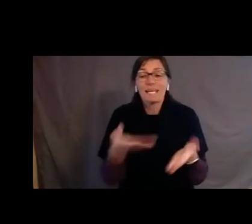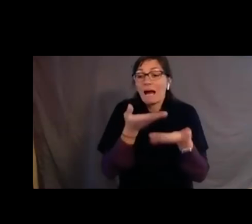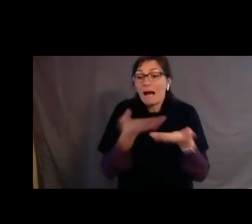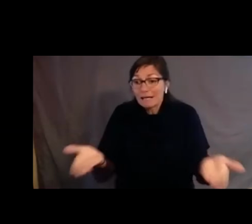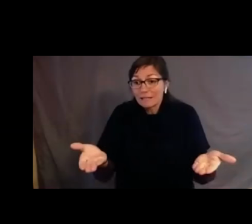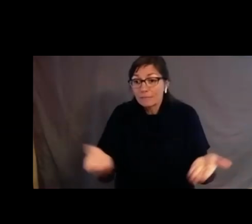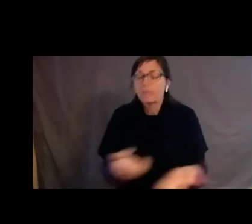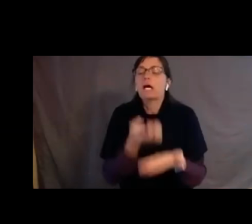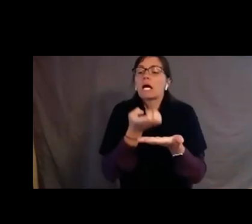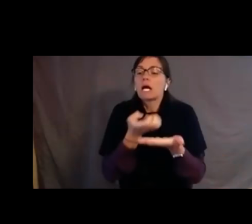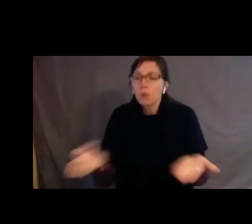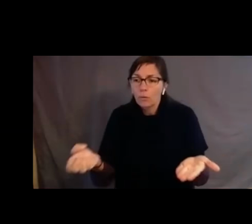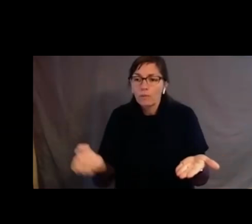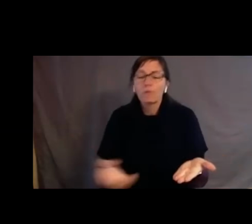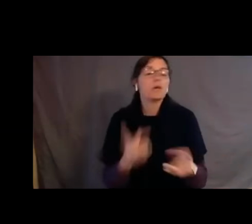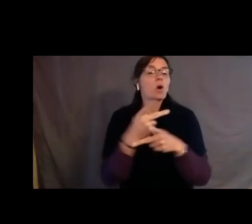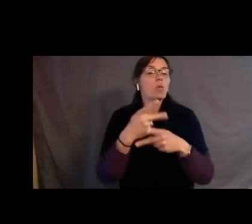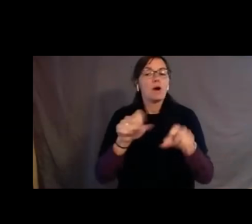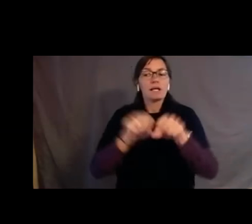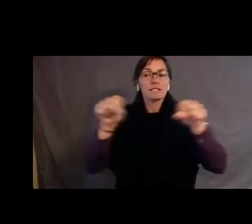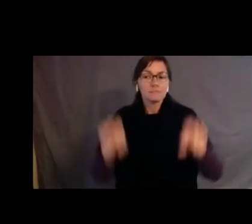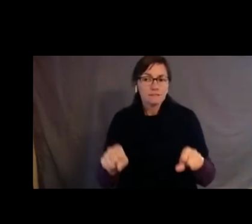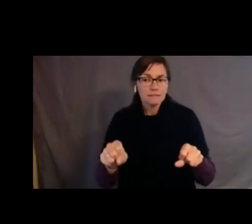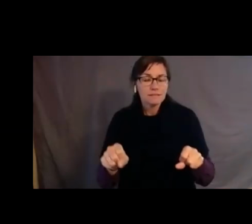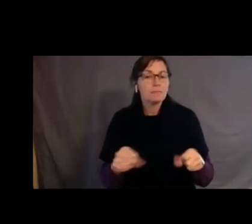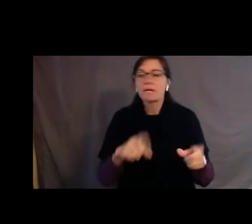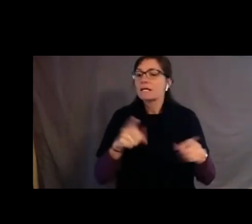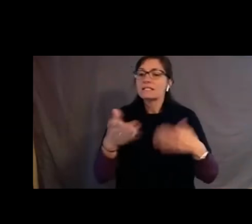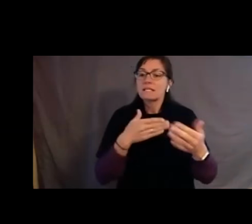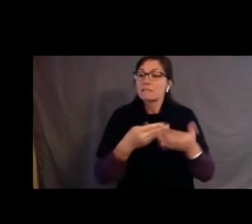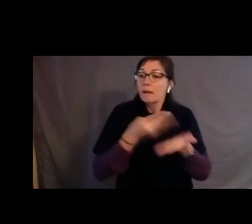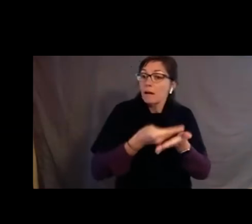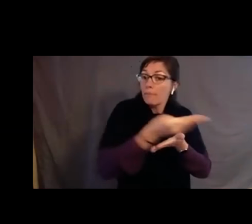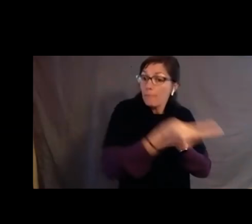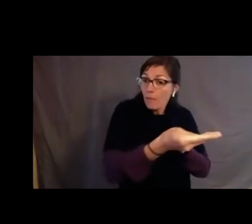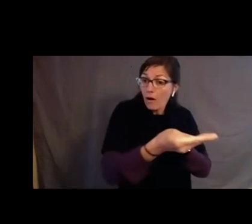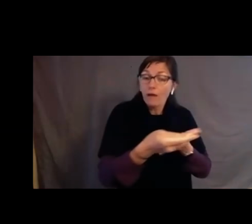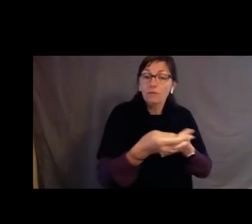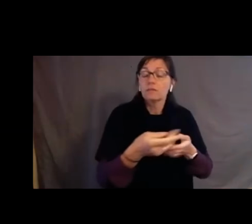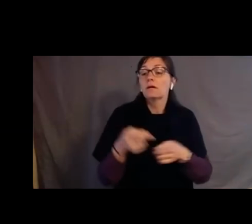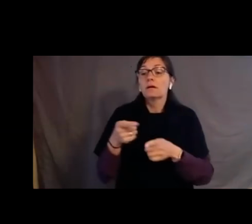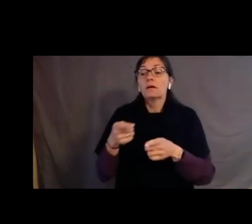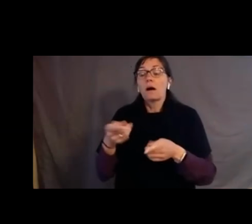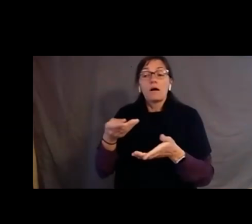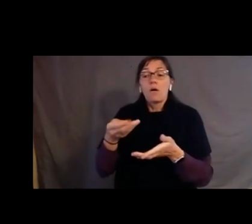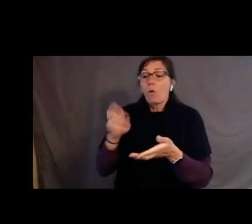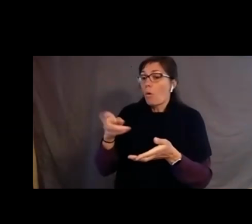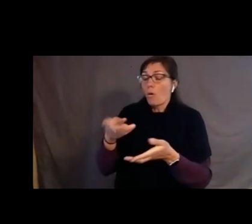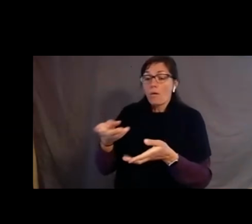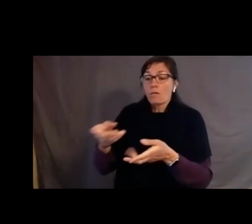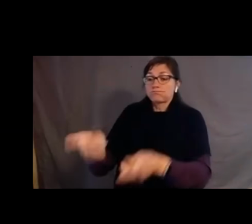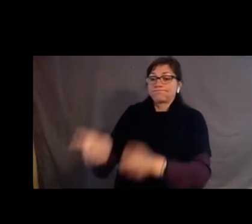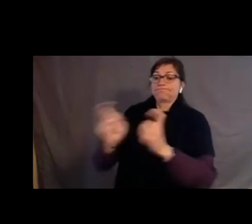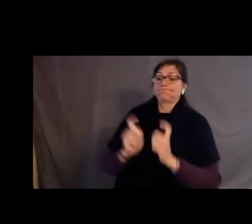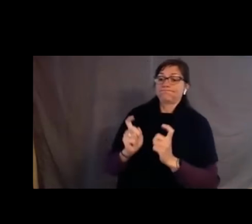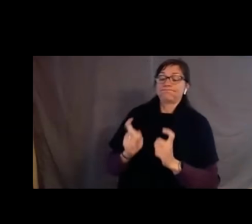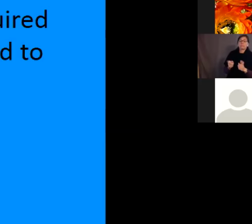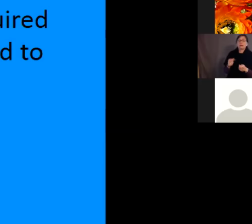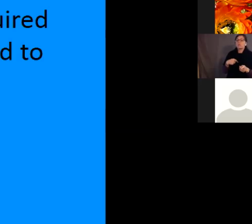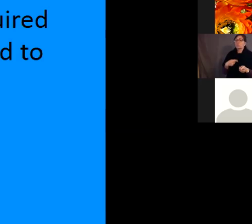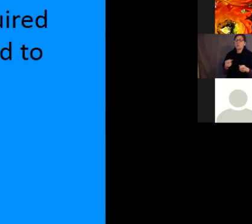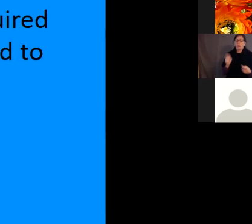or product system, whether acquired commercially off the shelf, modified, or customized, that is used